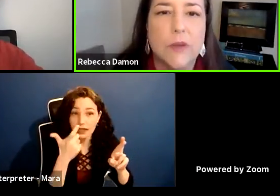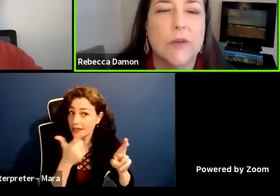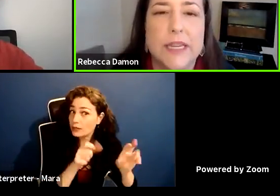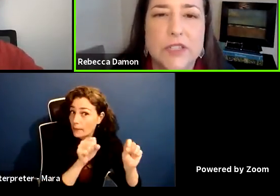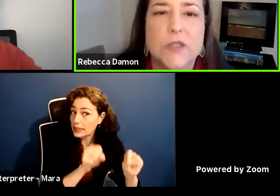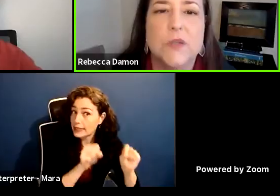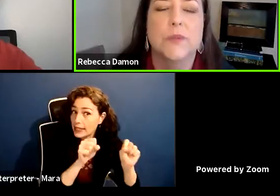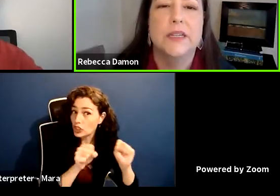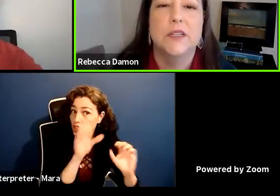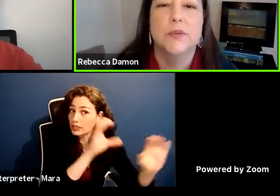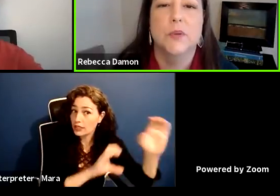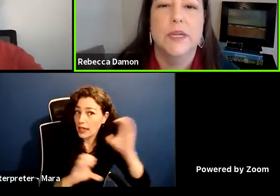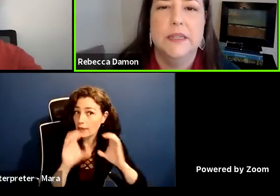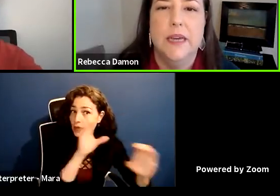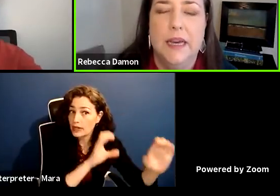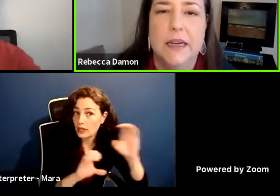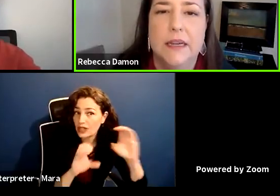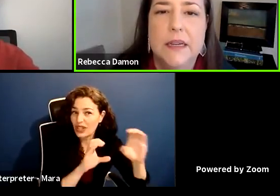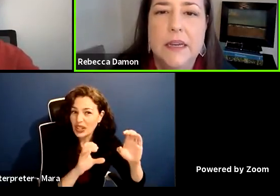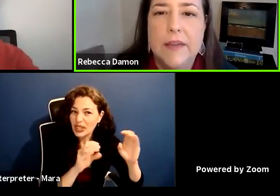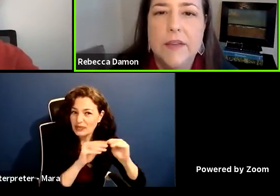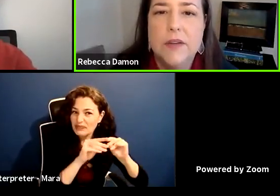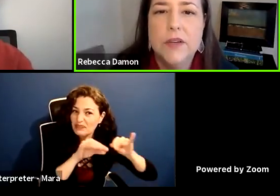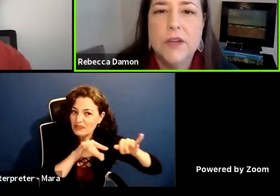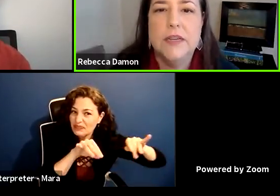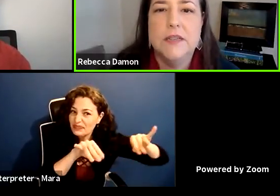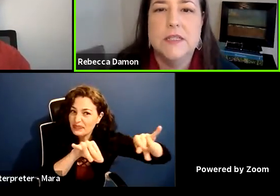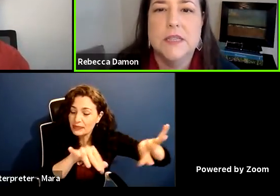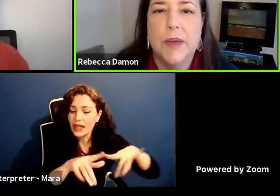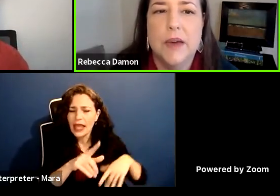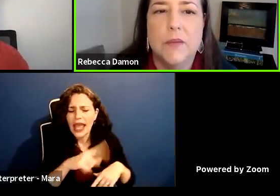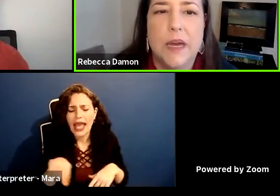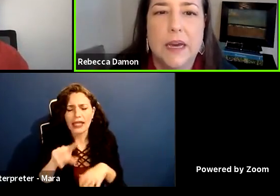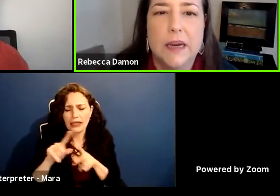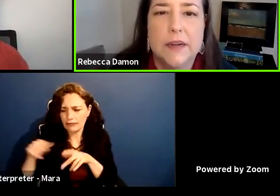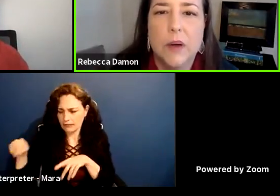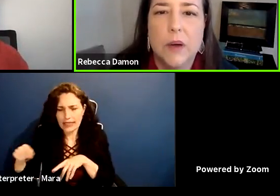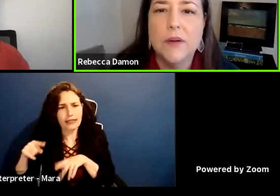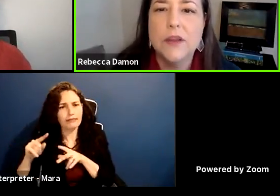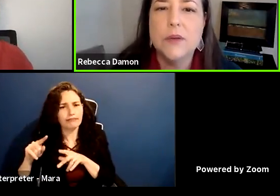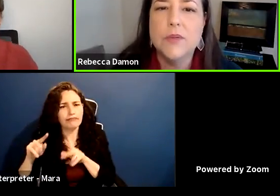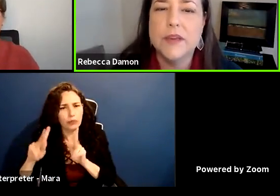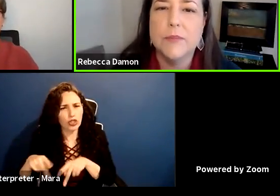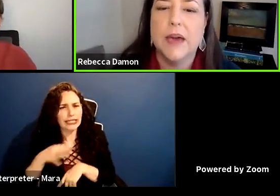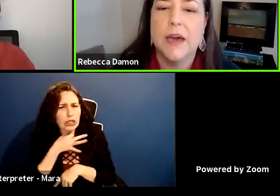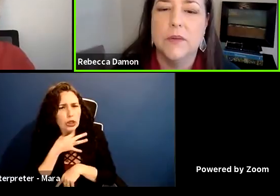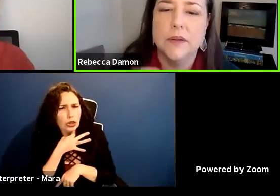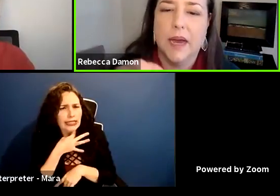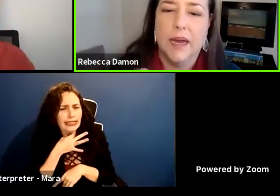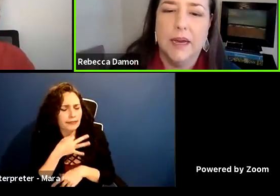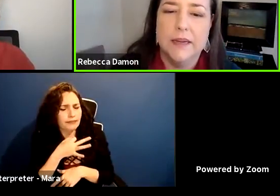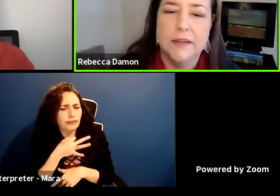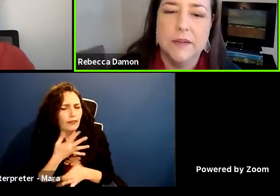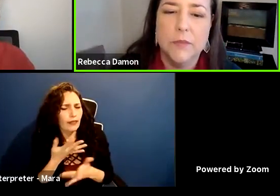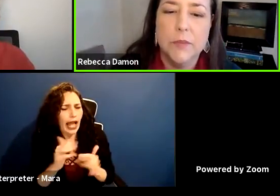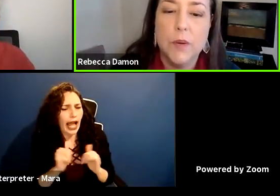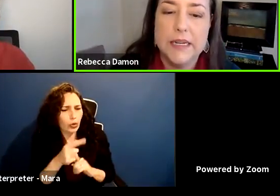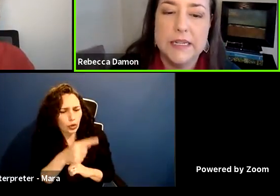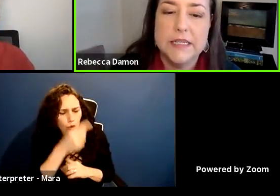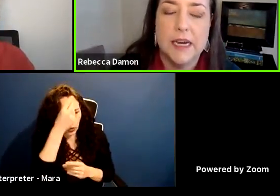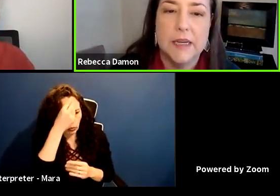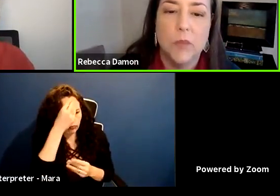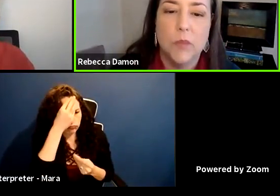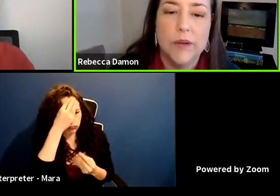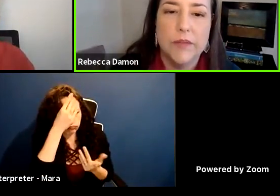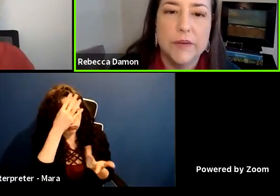potential chemical agents were being deployed. And they're curious about how do you think about reporting